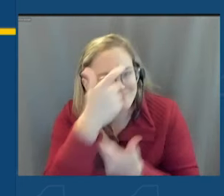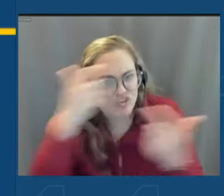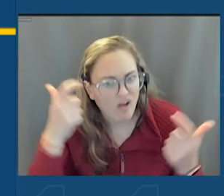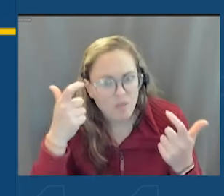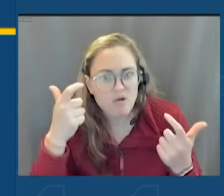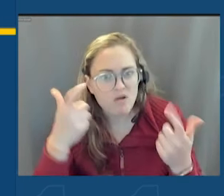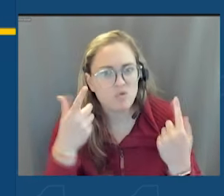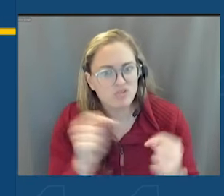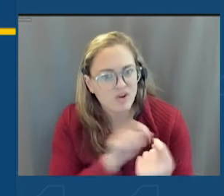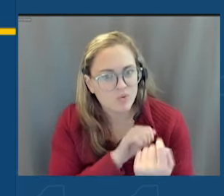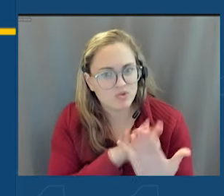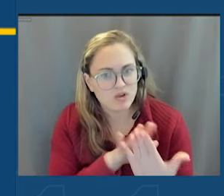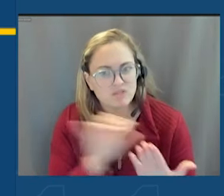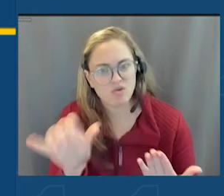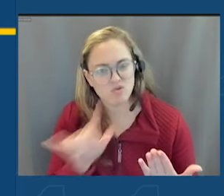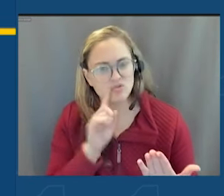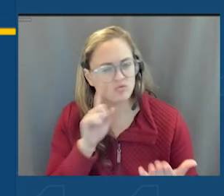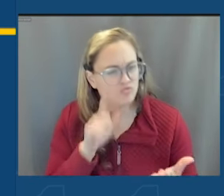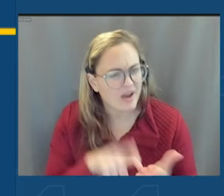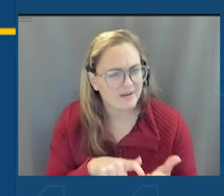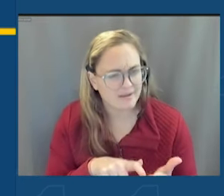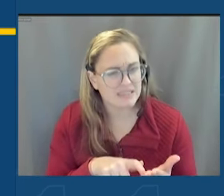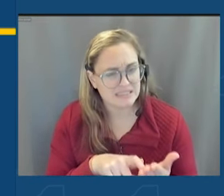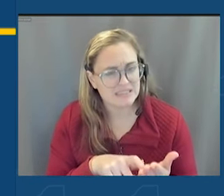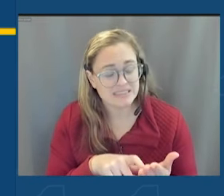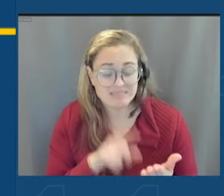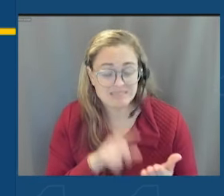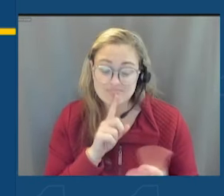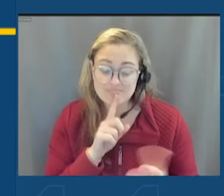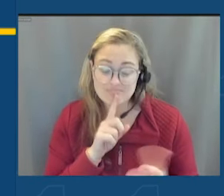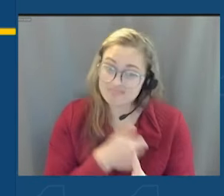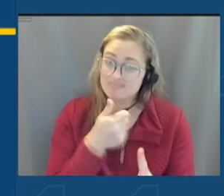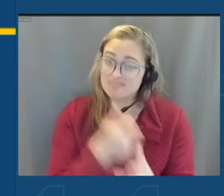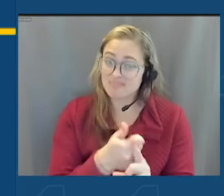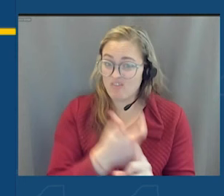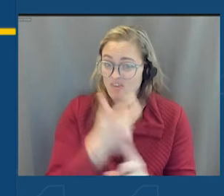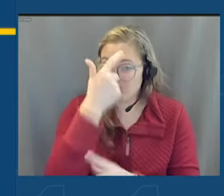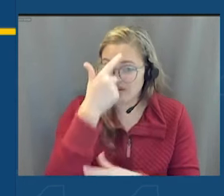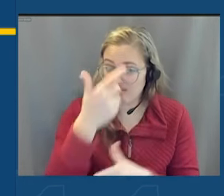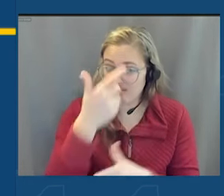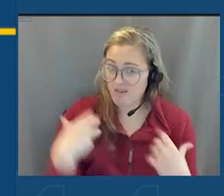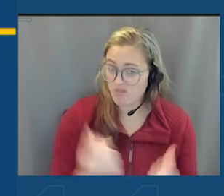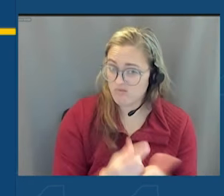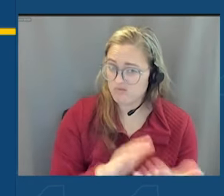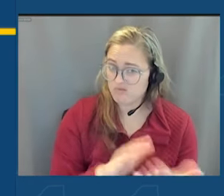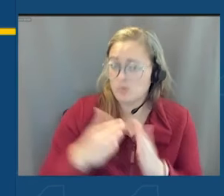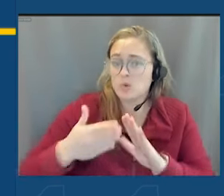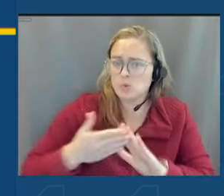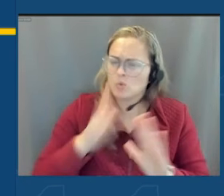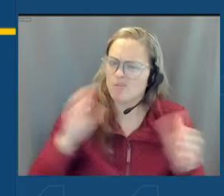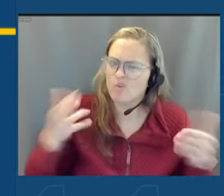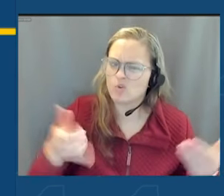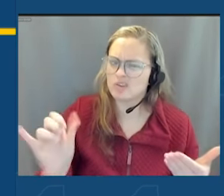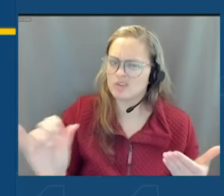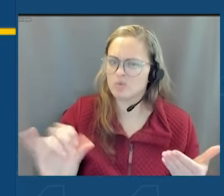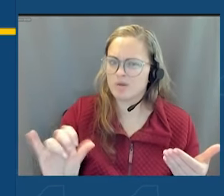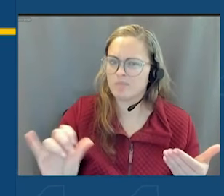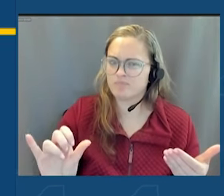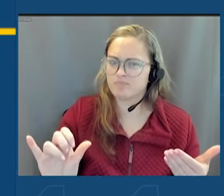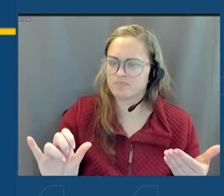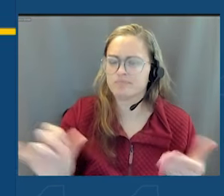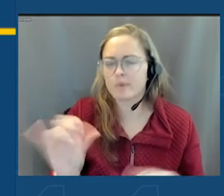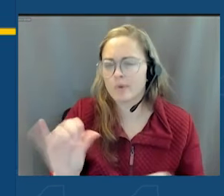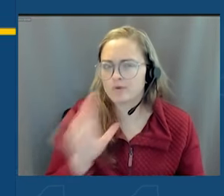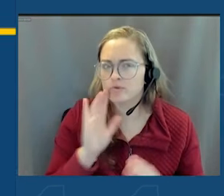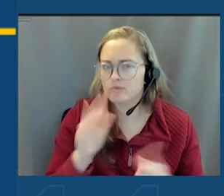to address as well, recognizing it has a true effect on the psychology of a community. So we're focusing on that as well. We're also